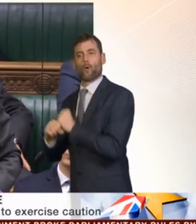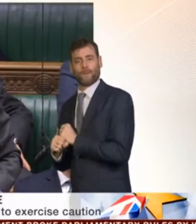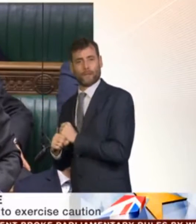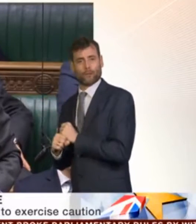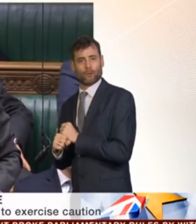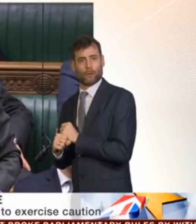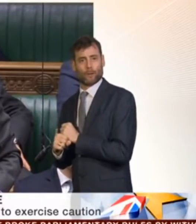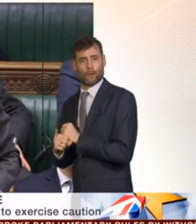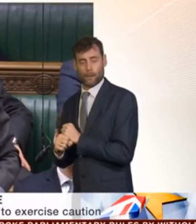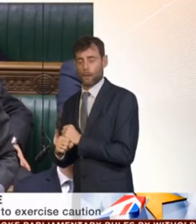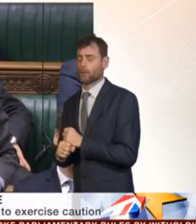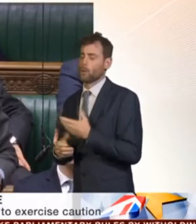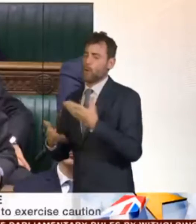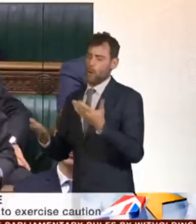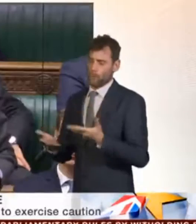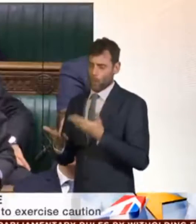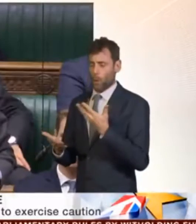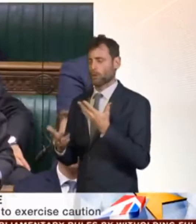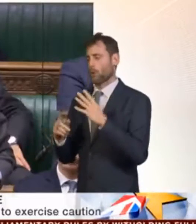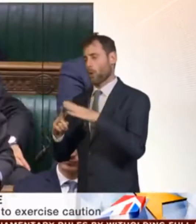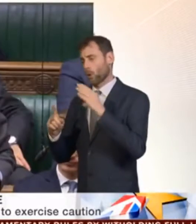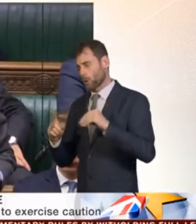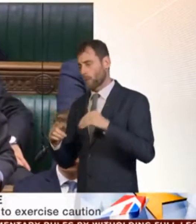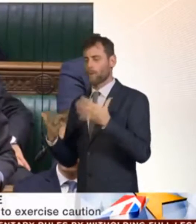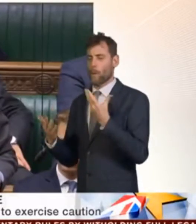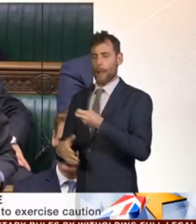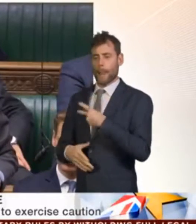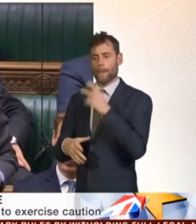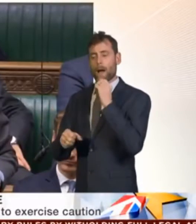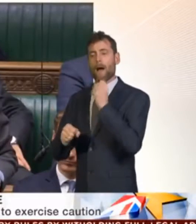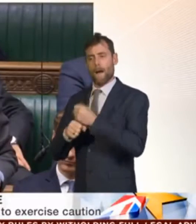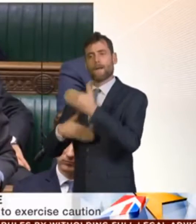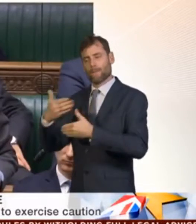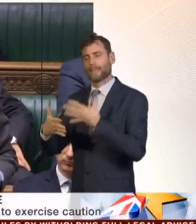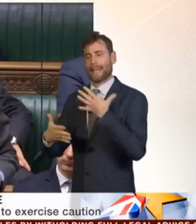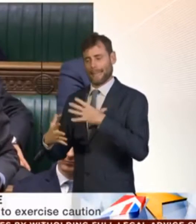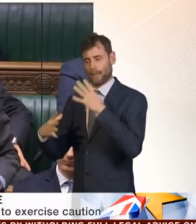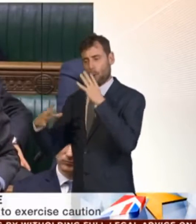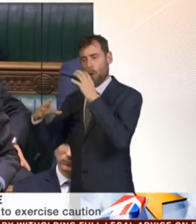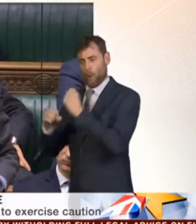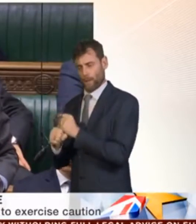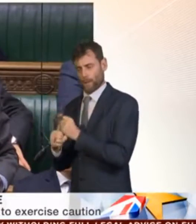also need as well. Isn't there a sensible solution to this,